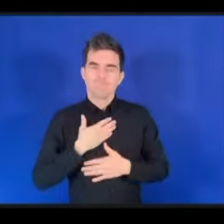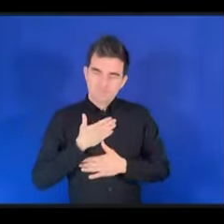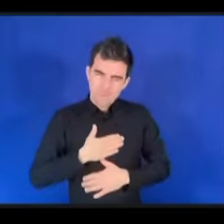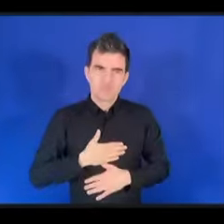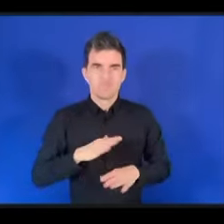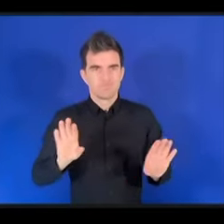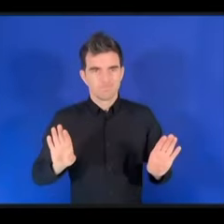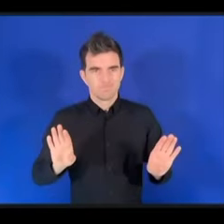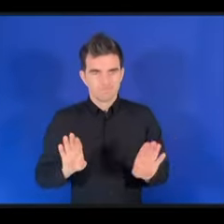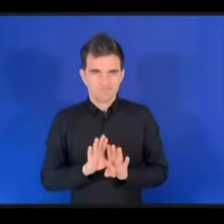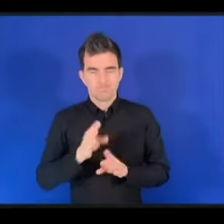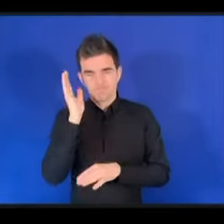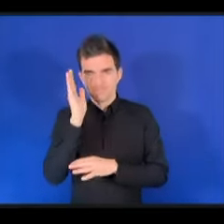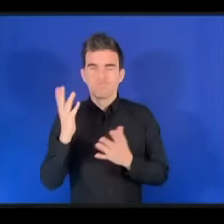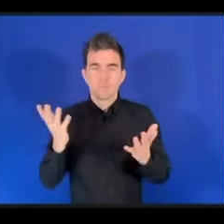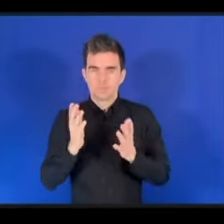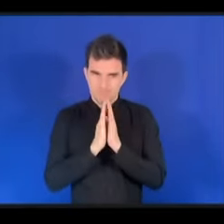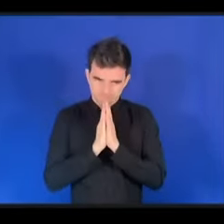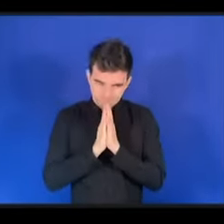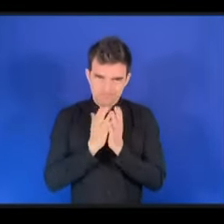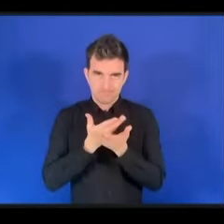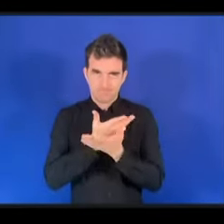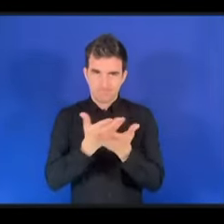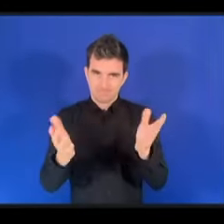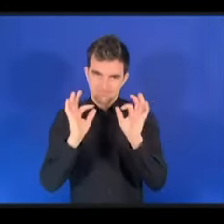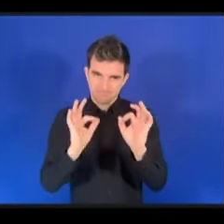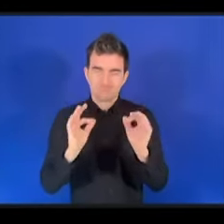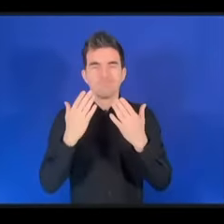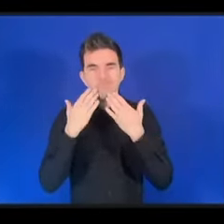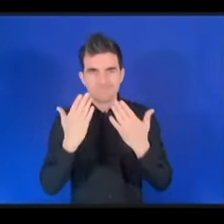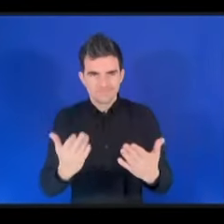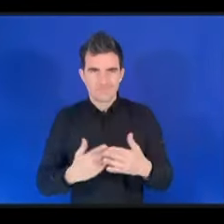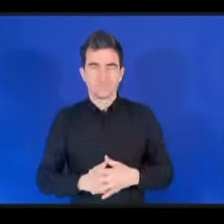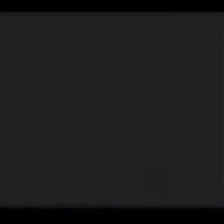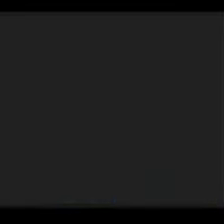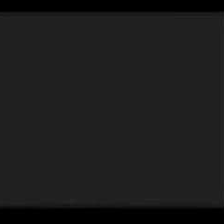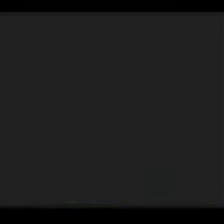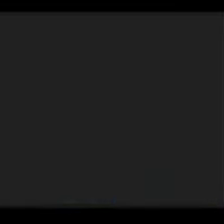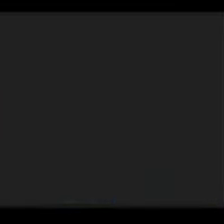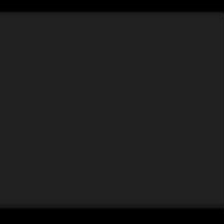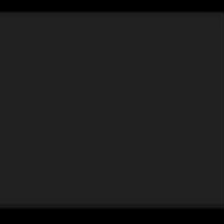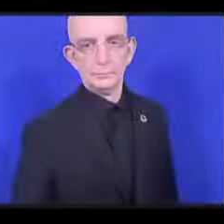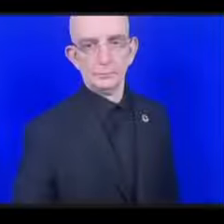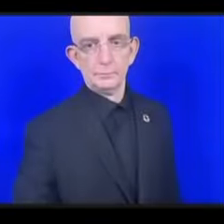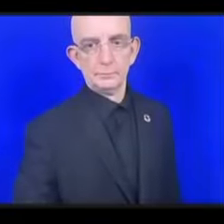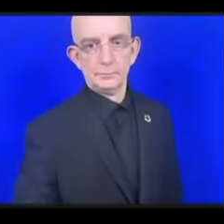much. Mr. Kadokawa, thank you very much.